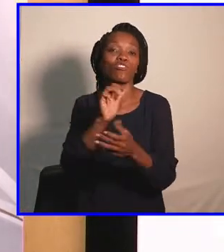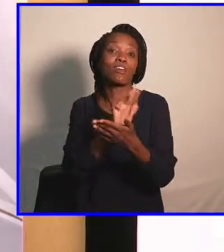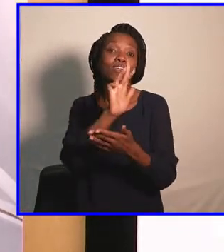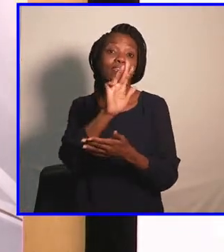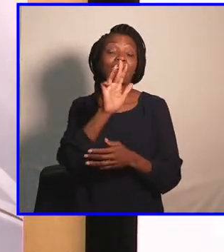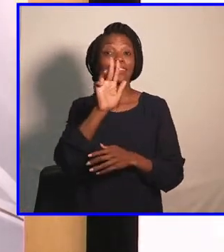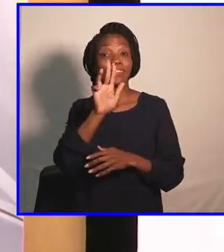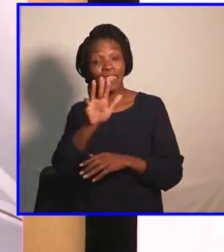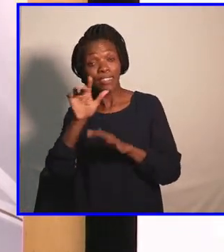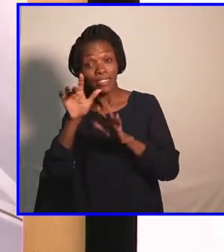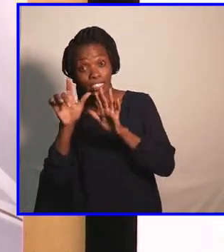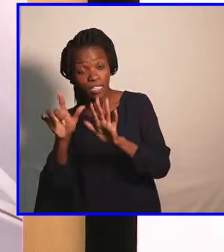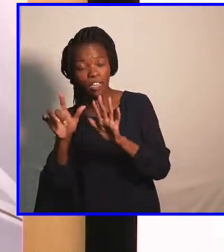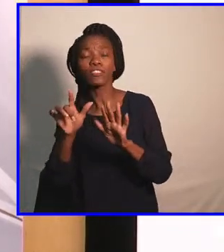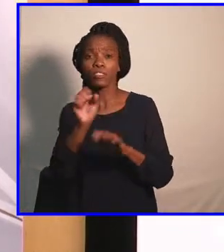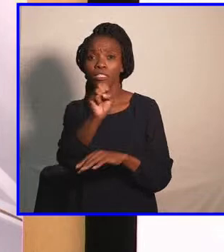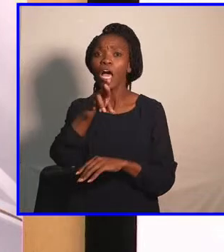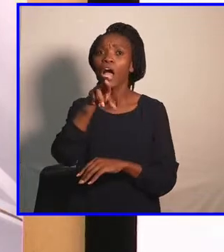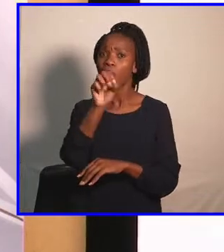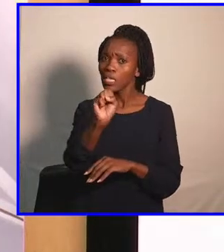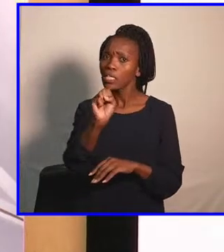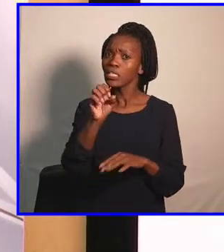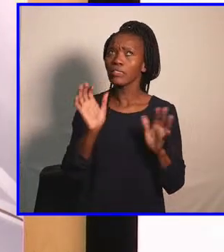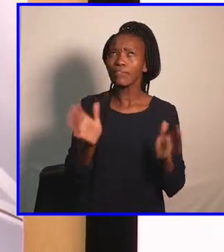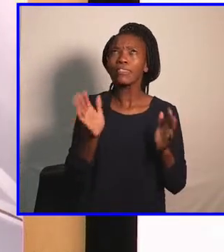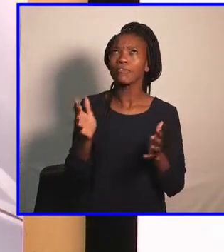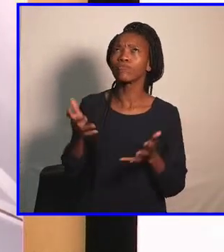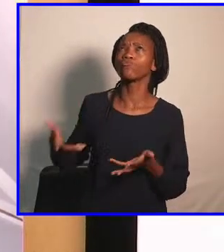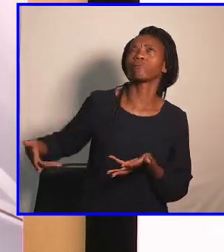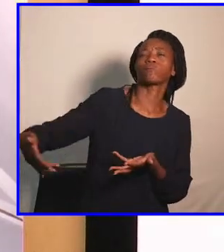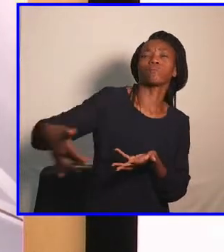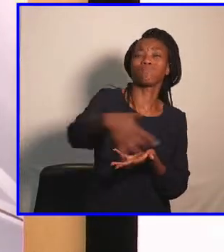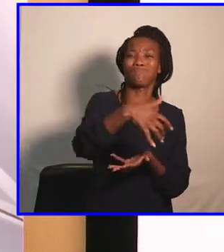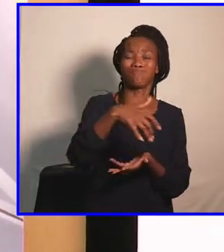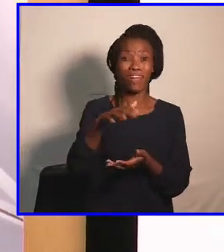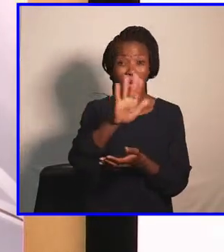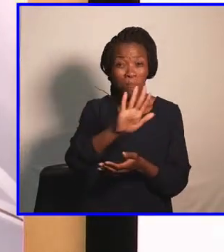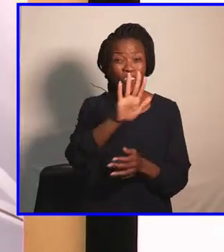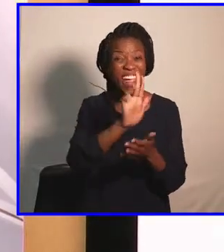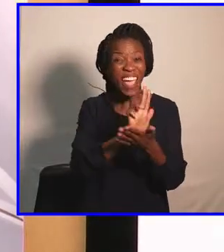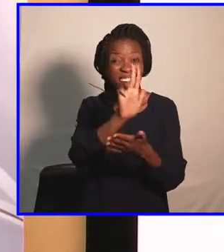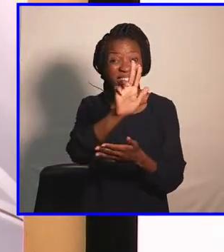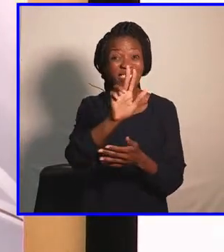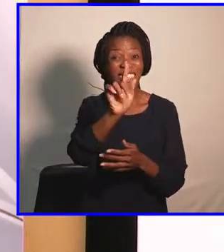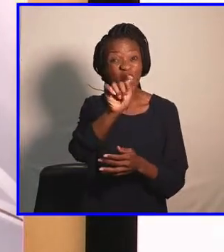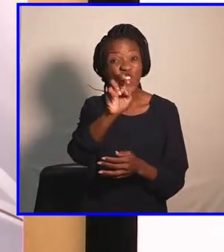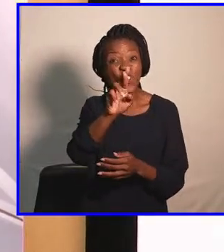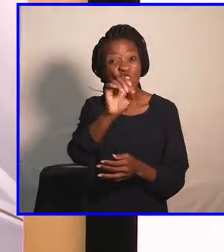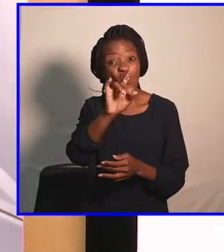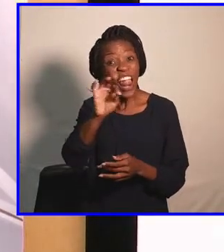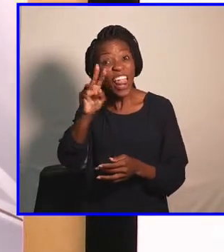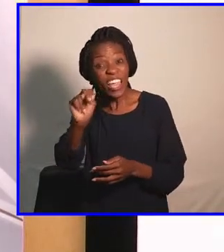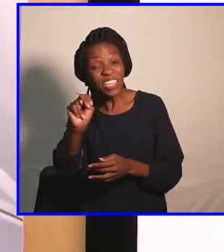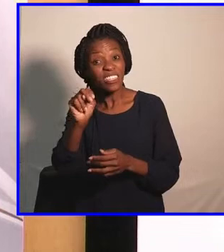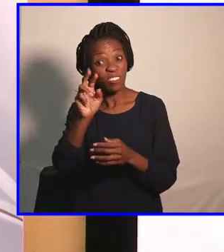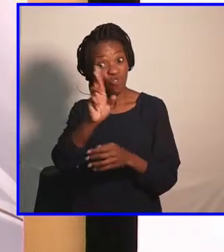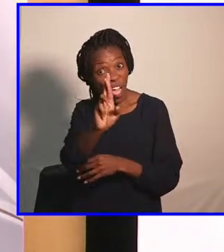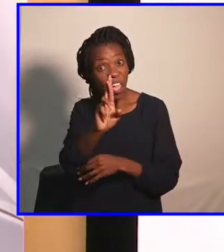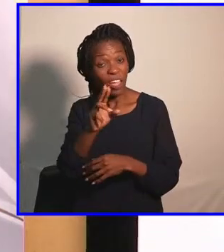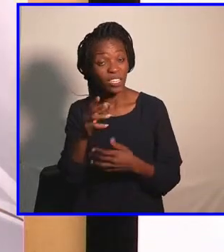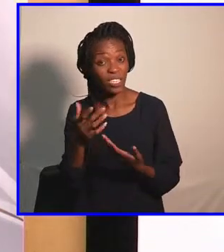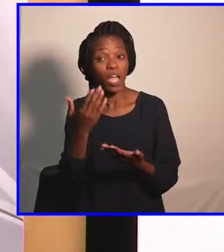SARS has been able to collect over 18 trillion rand for government to